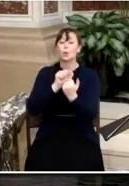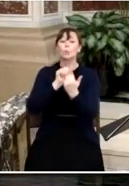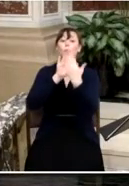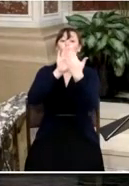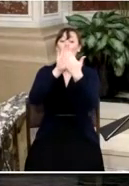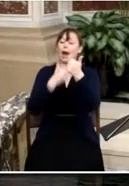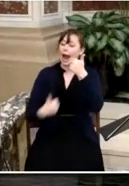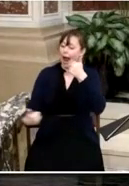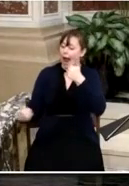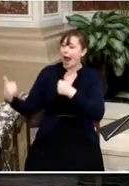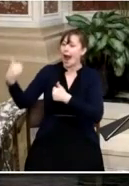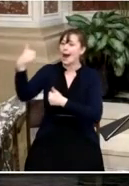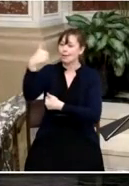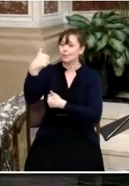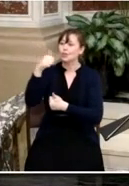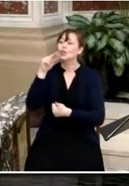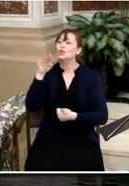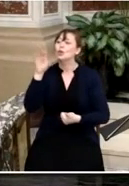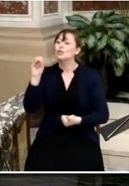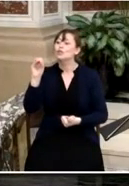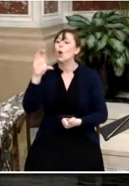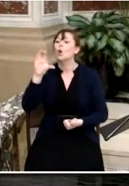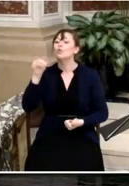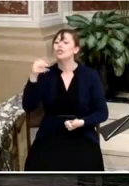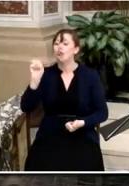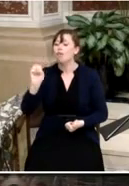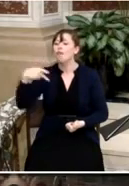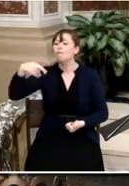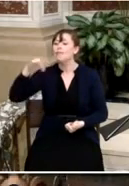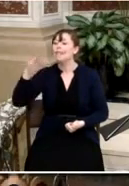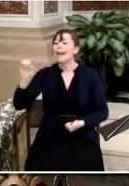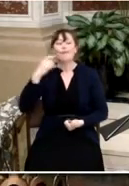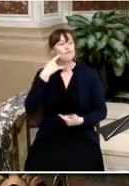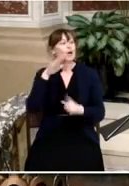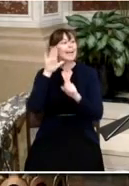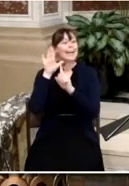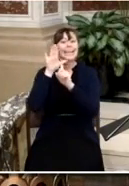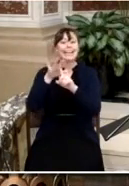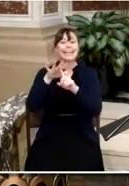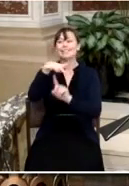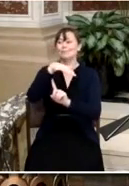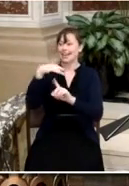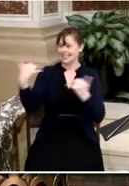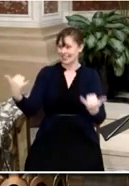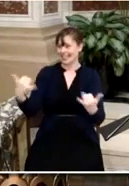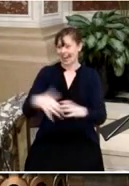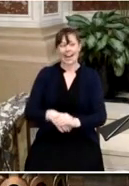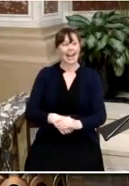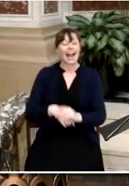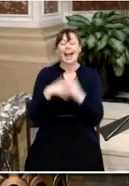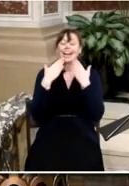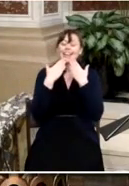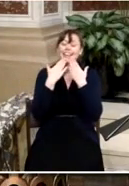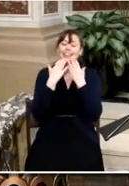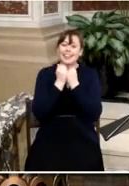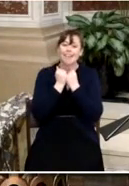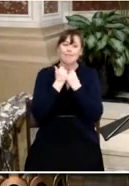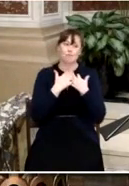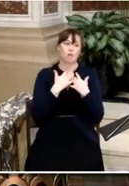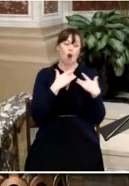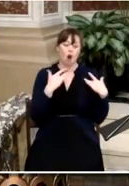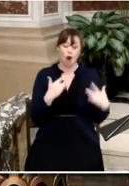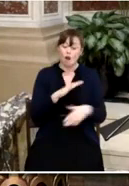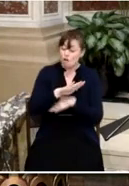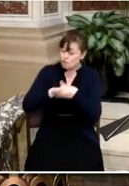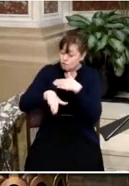Apostolic Nuncio, Archbishop Christophe Pierre, for his presence. And I thank him from the heart for all that